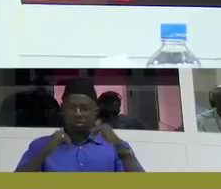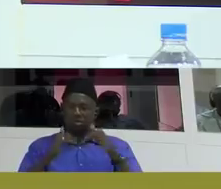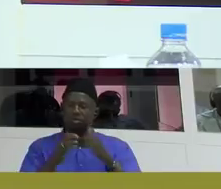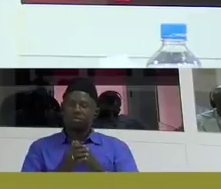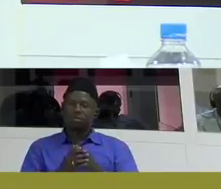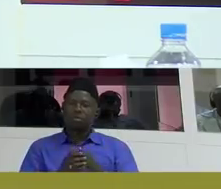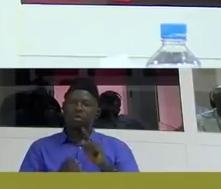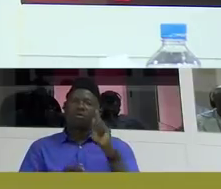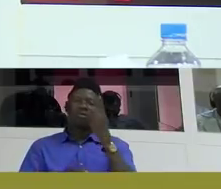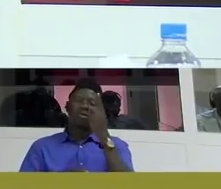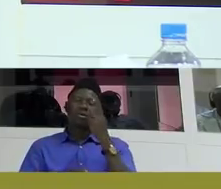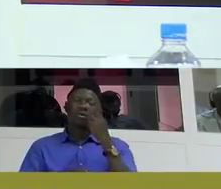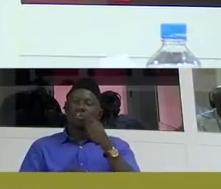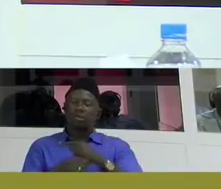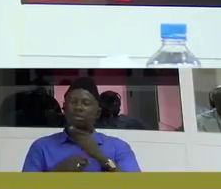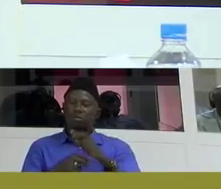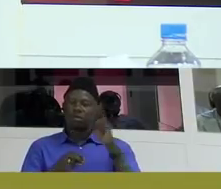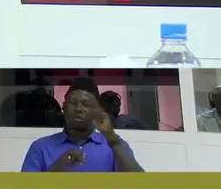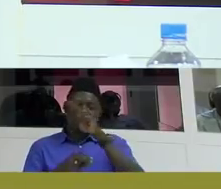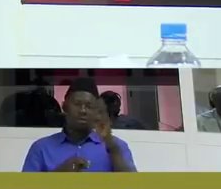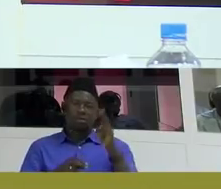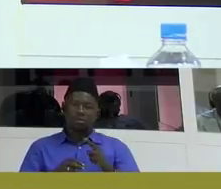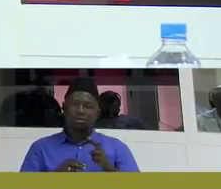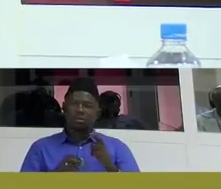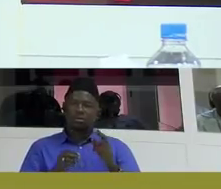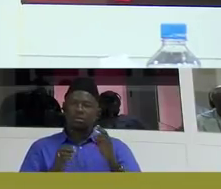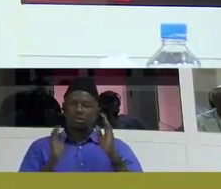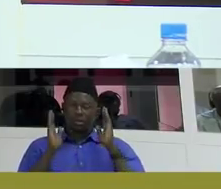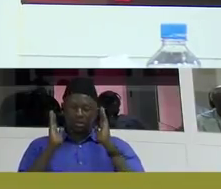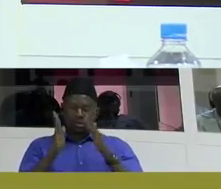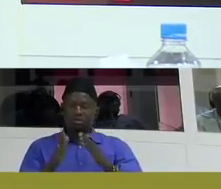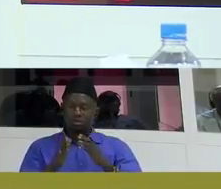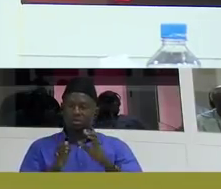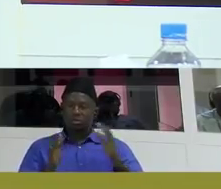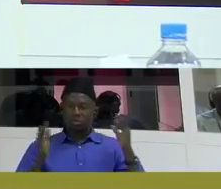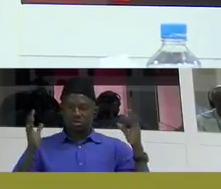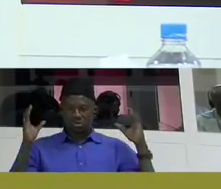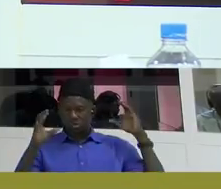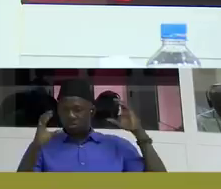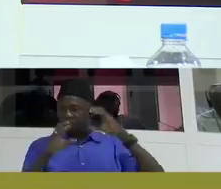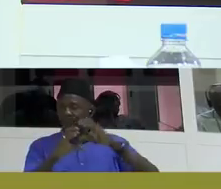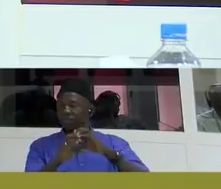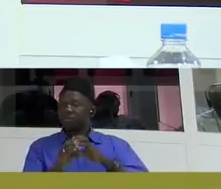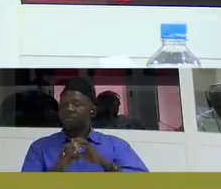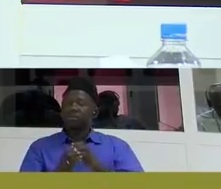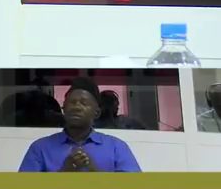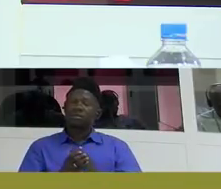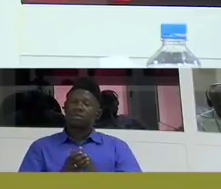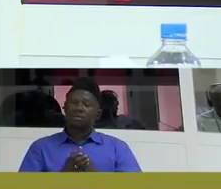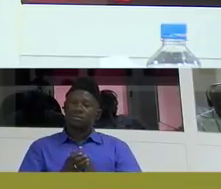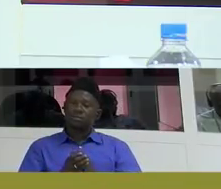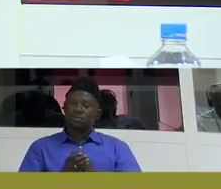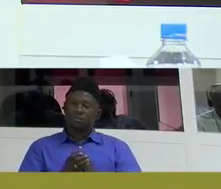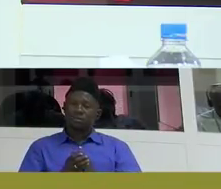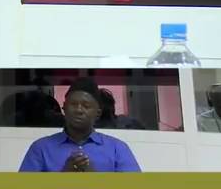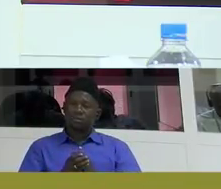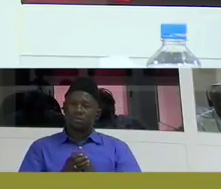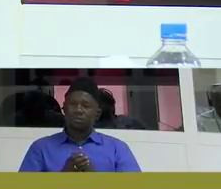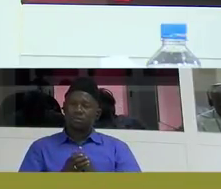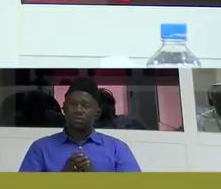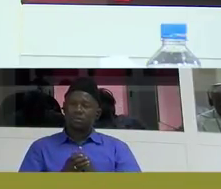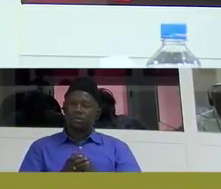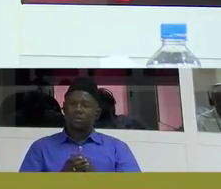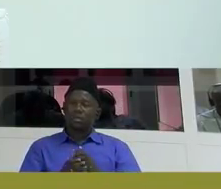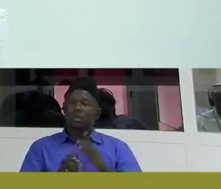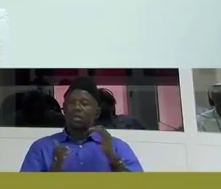National Islamic Conference, and the directives were very clear. He urged them to